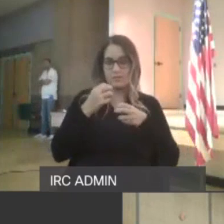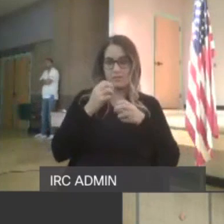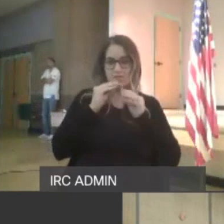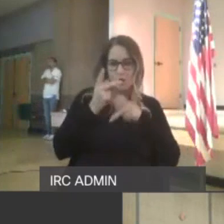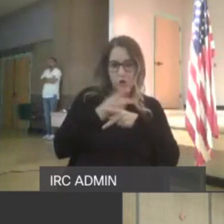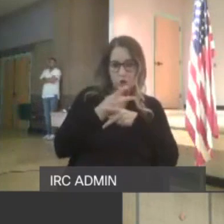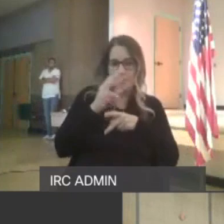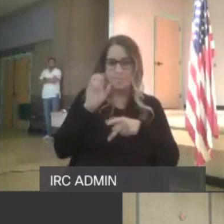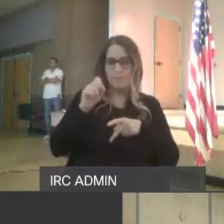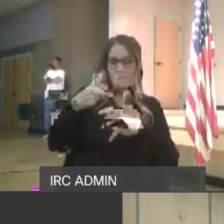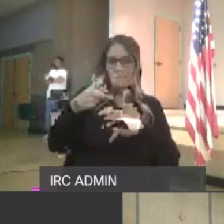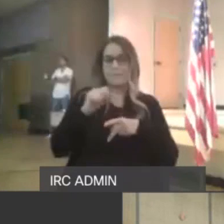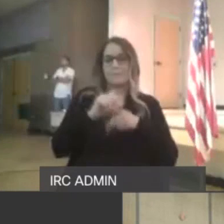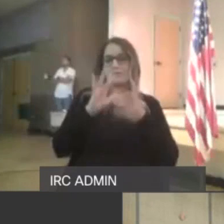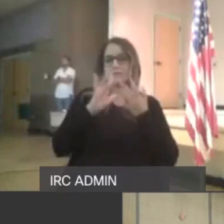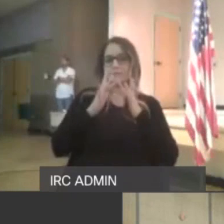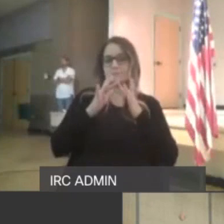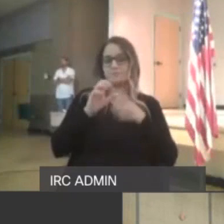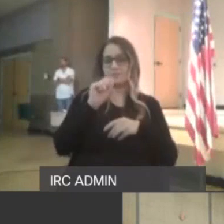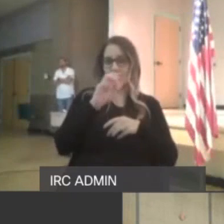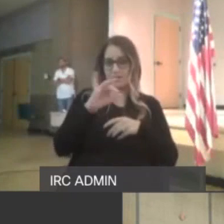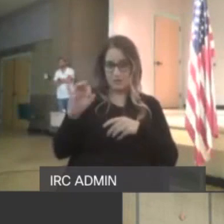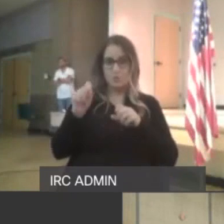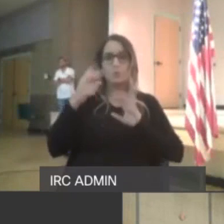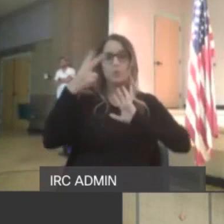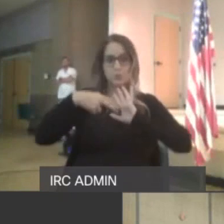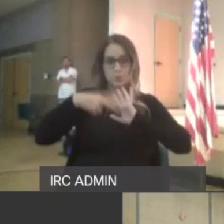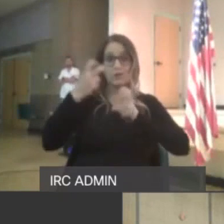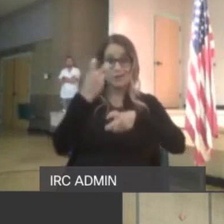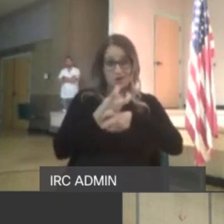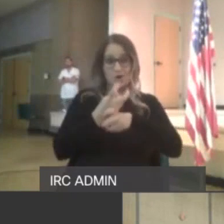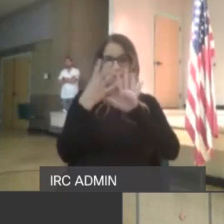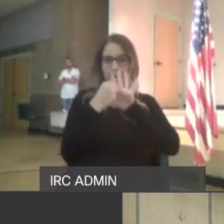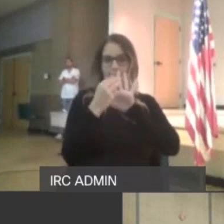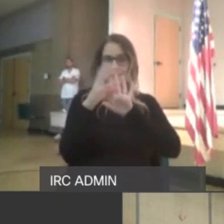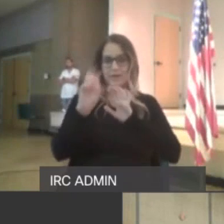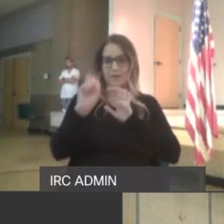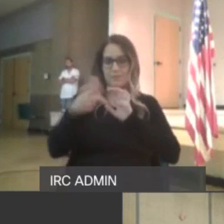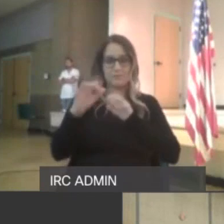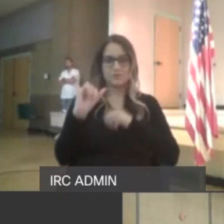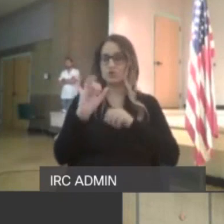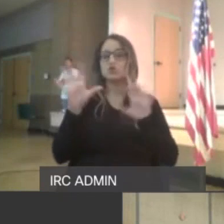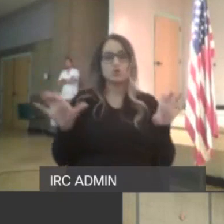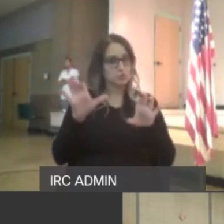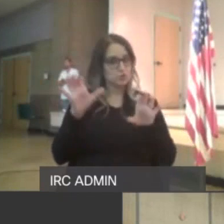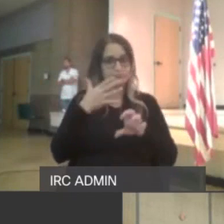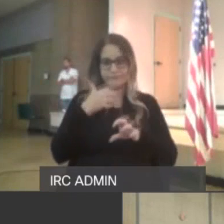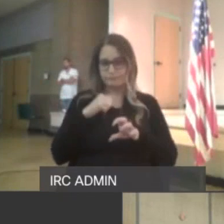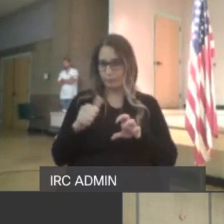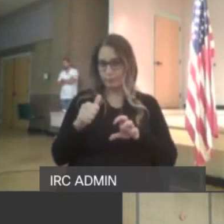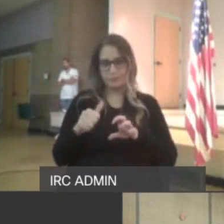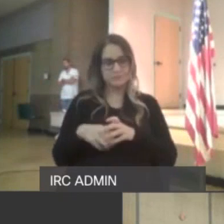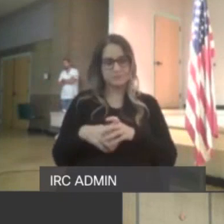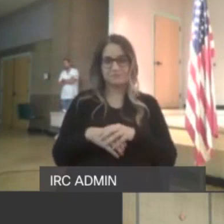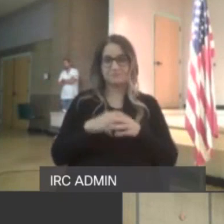difficulty navigating the mapping software, we can read hard copy maps. You can do it